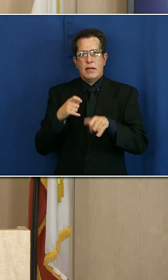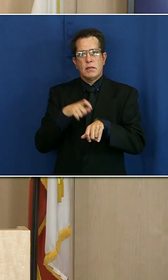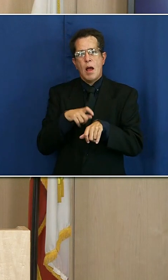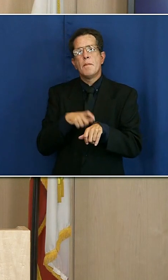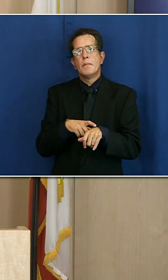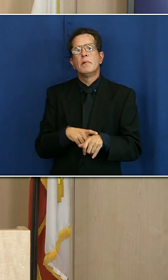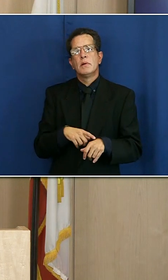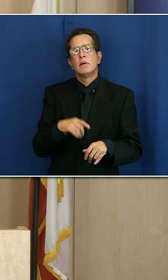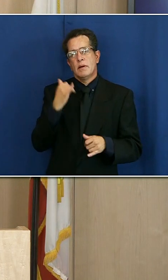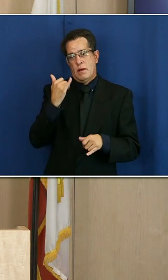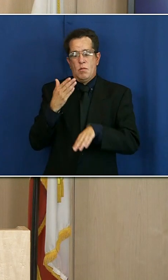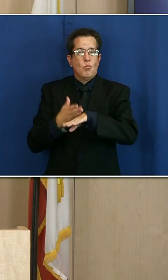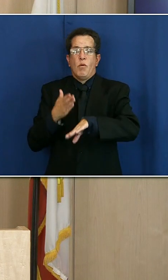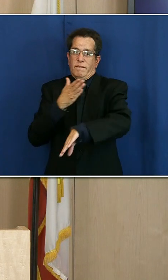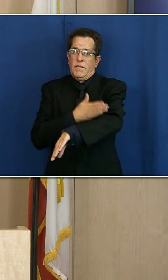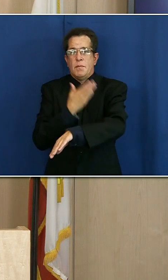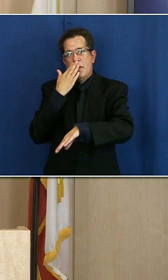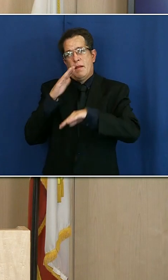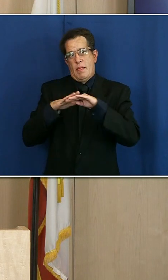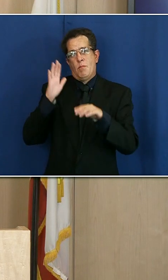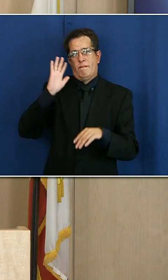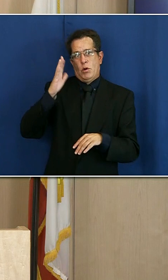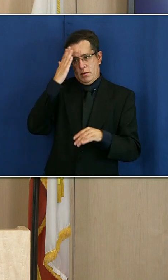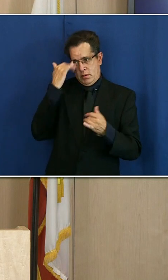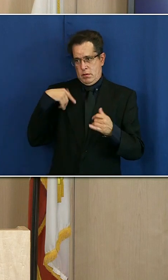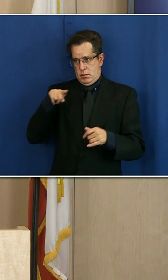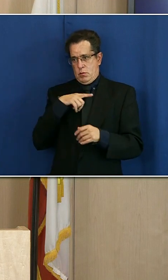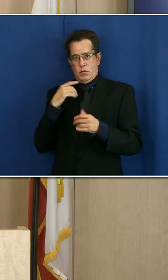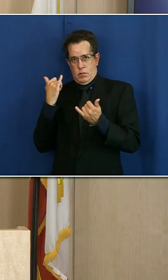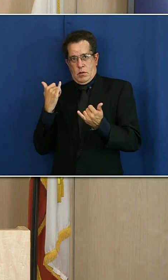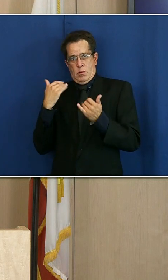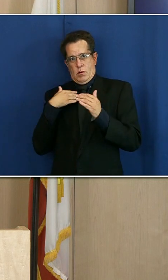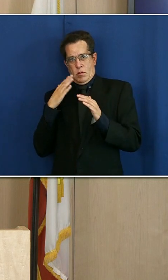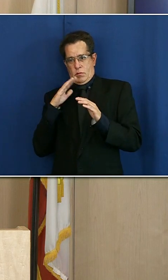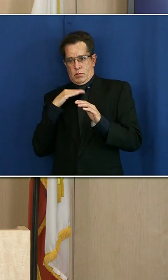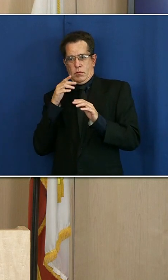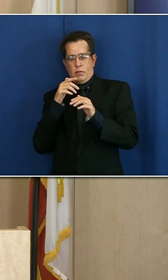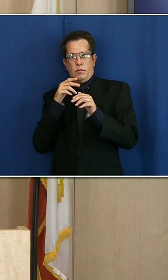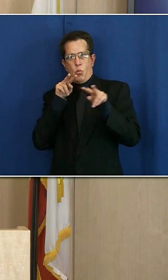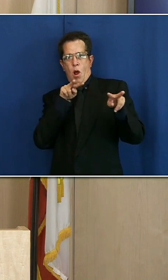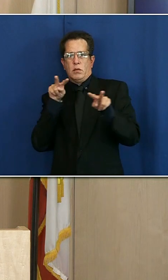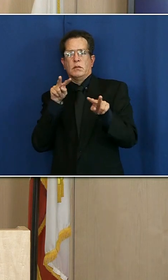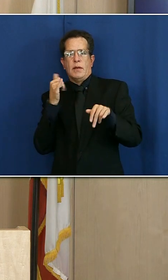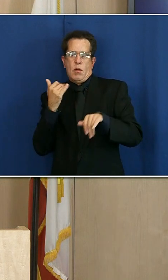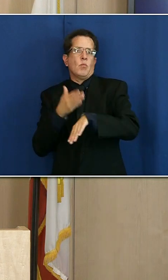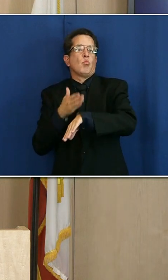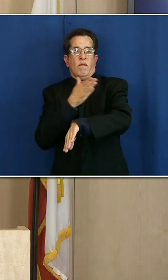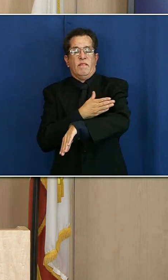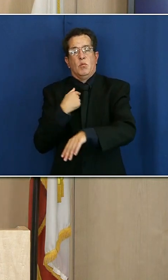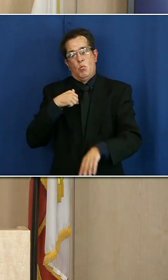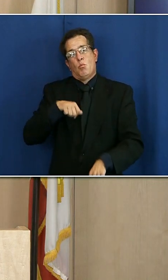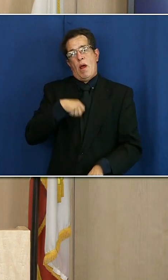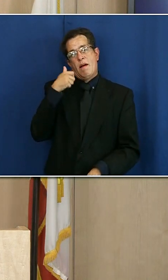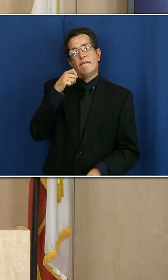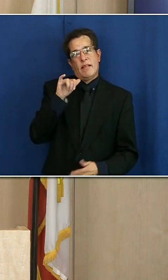reported. Part of that is because all the efforts that we put in place are beginning to work, and we're proud of that. Thank you.